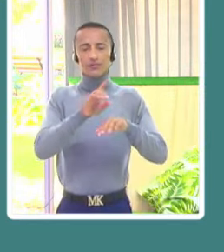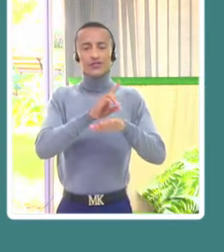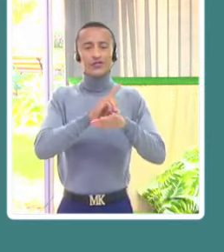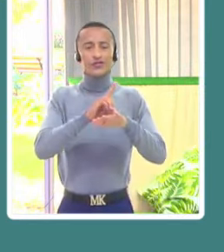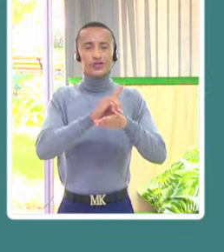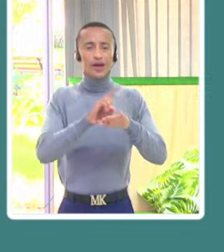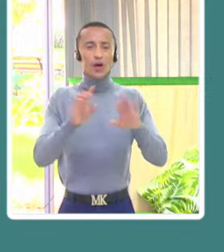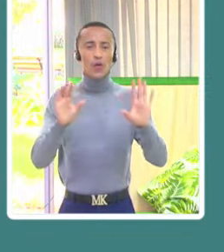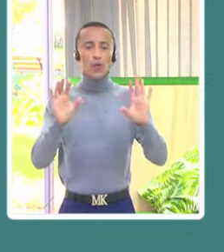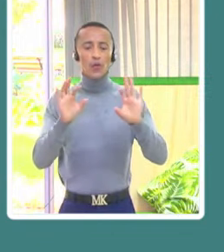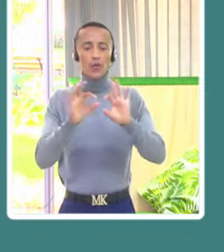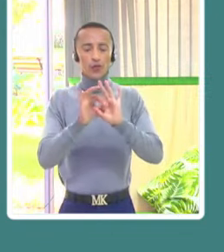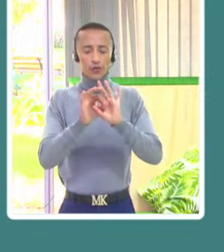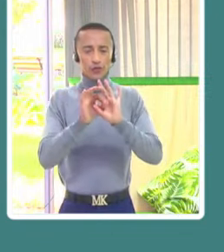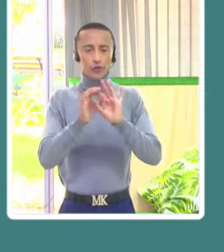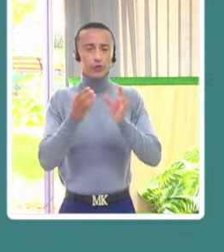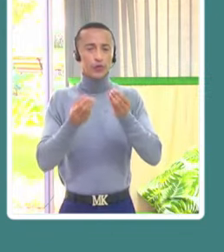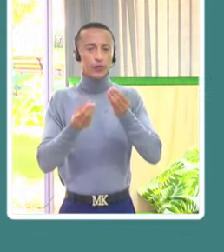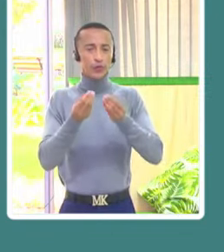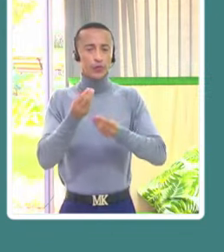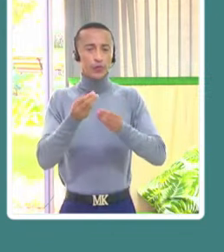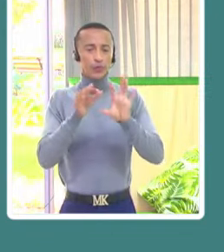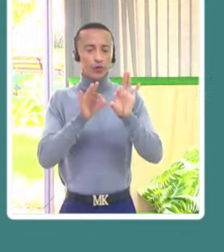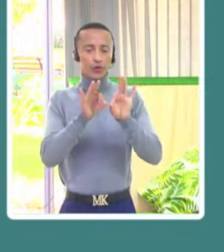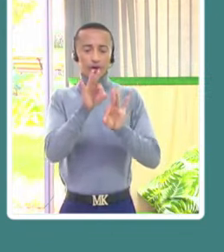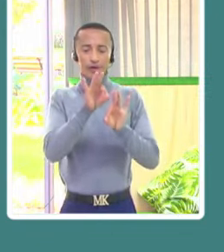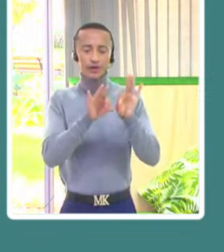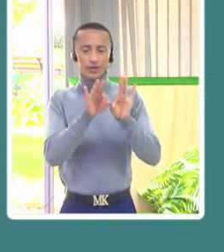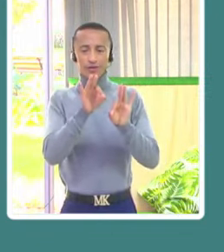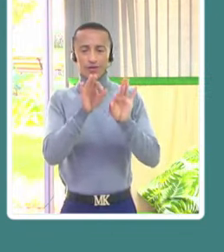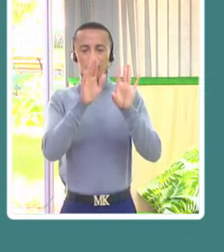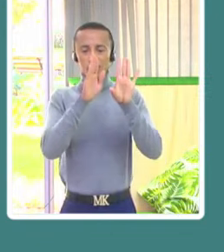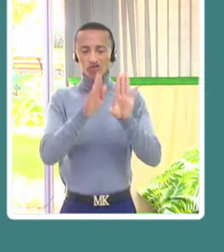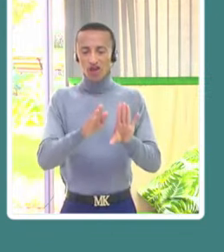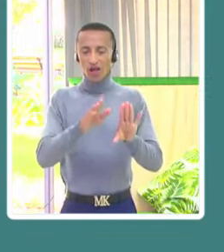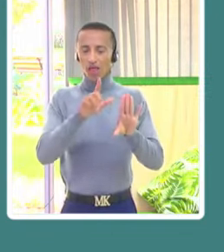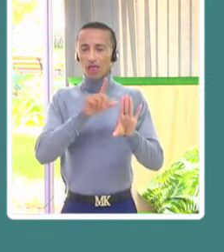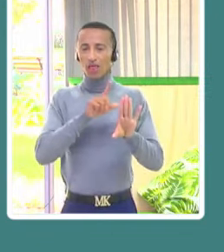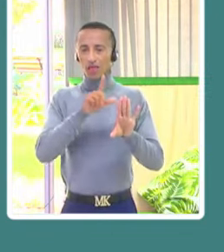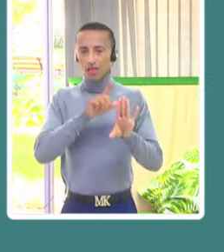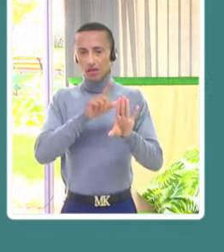small chart to summarize the 17 goals.